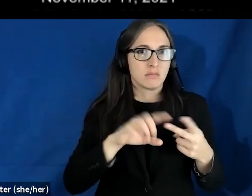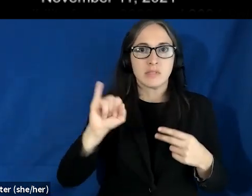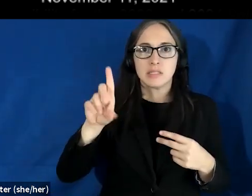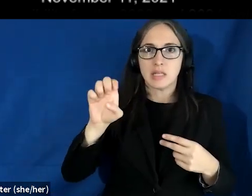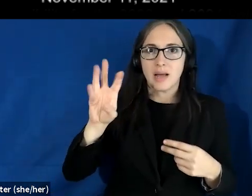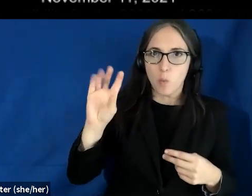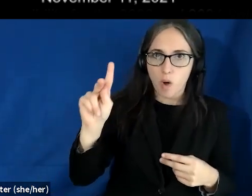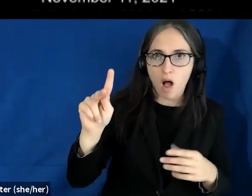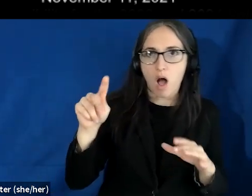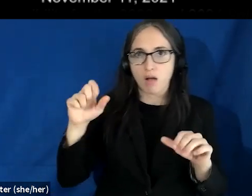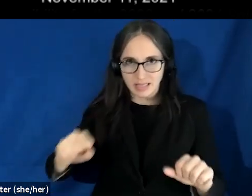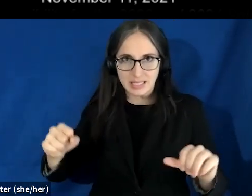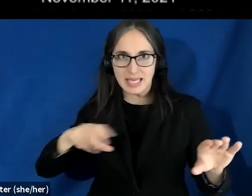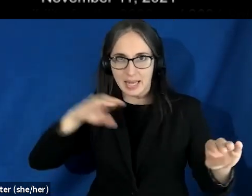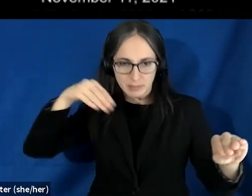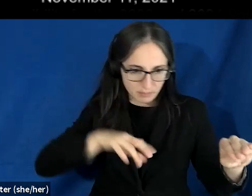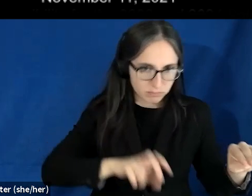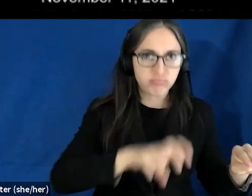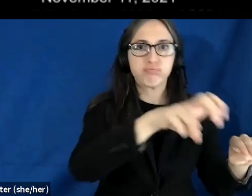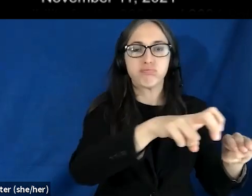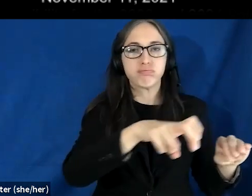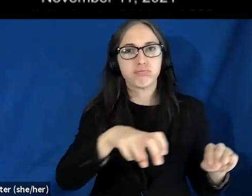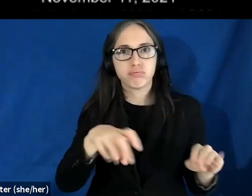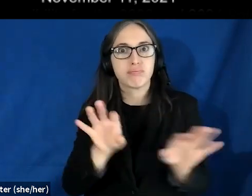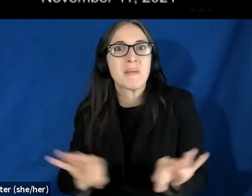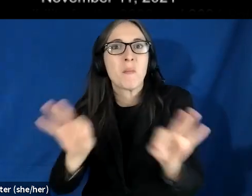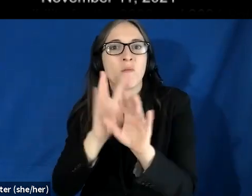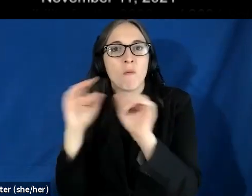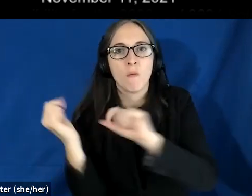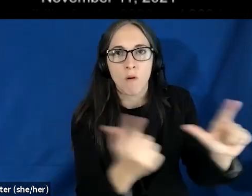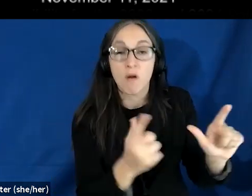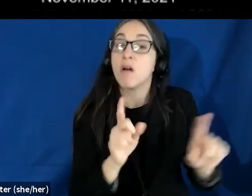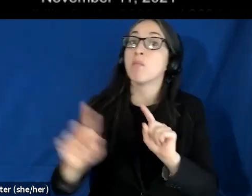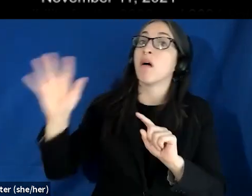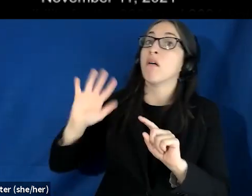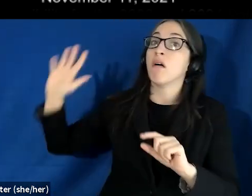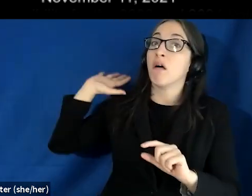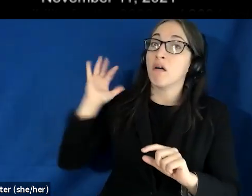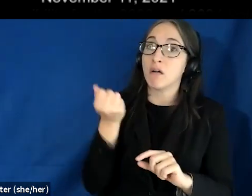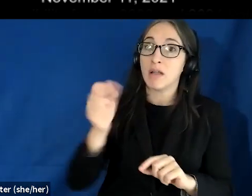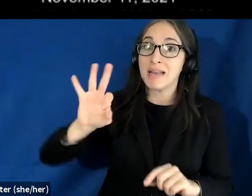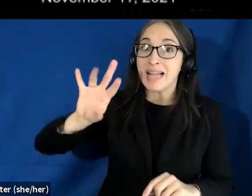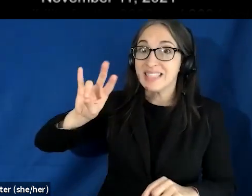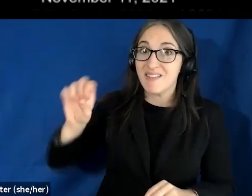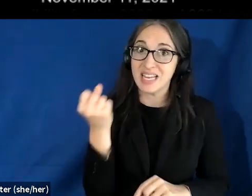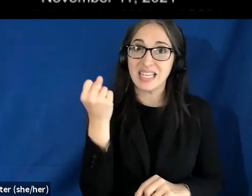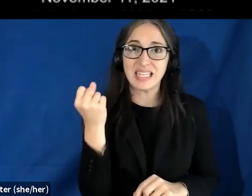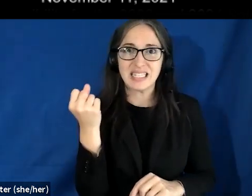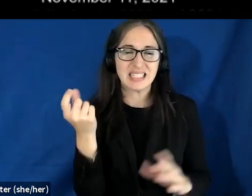was extremely expensive back in the 70s to put curb cuts in old sidewalks, but it's not a